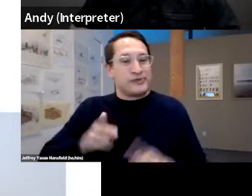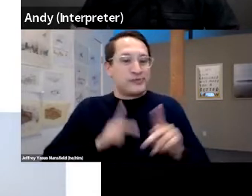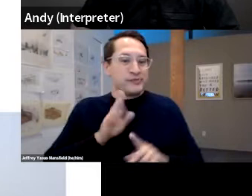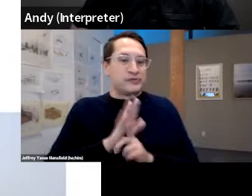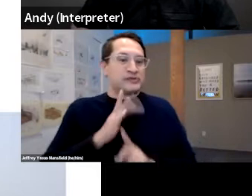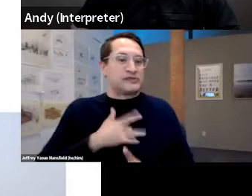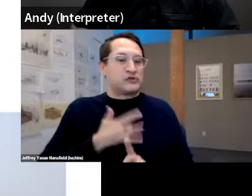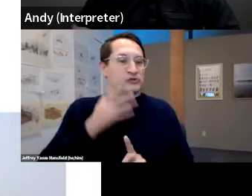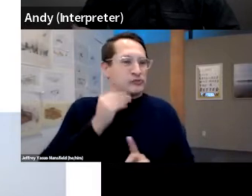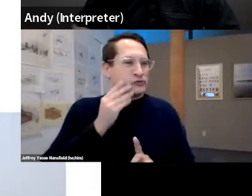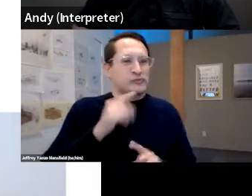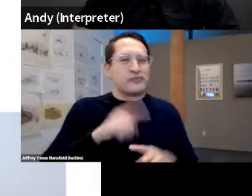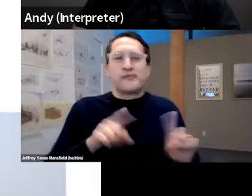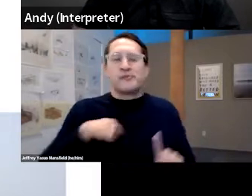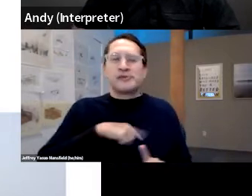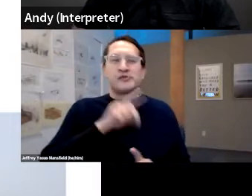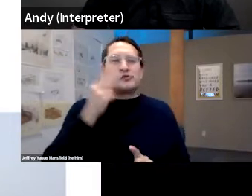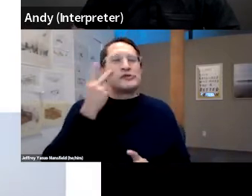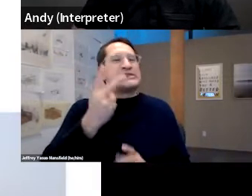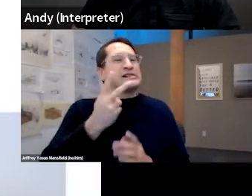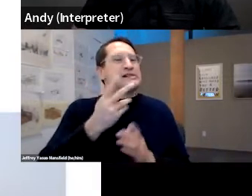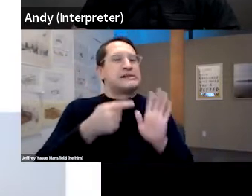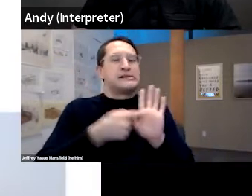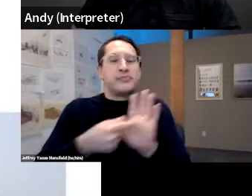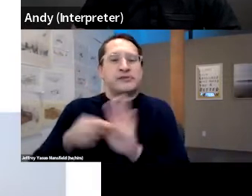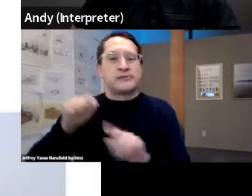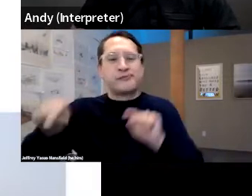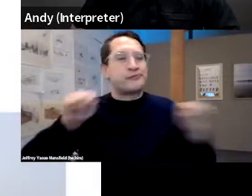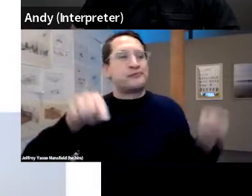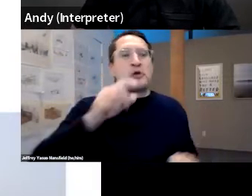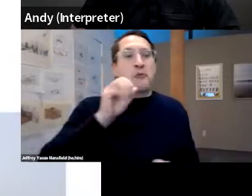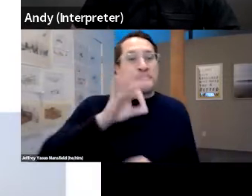responds to deaf and hard of hearing people's sensory experiences. We do